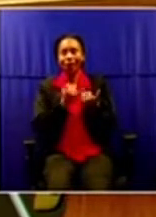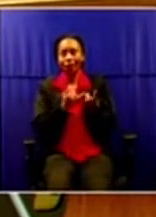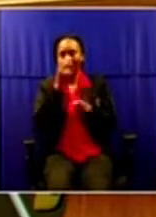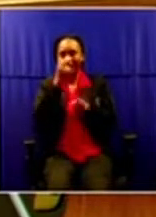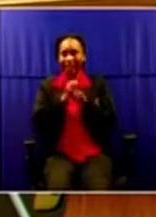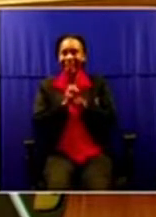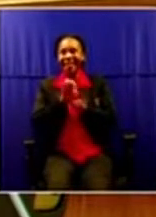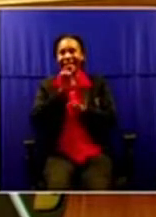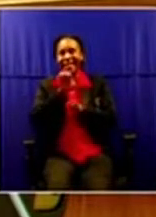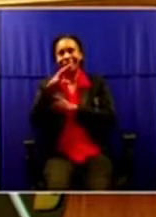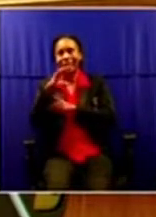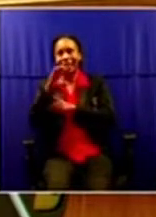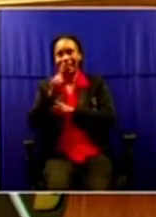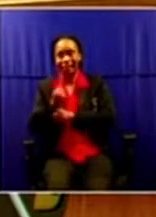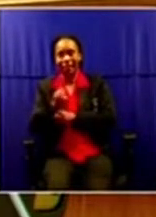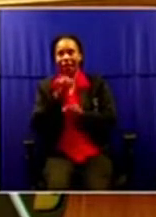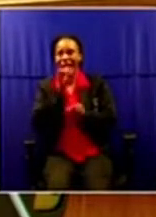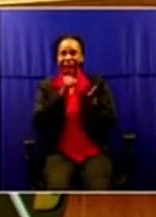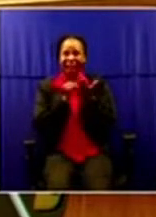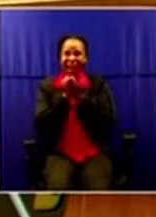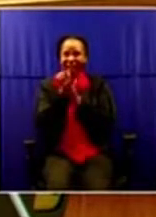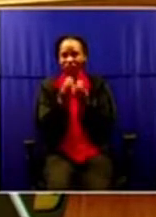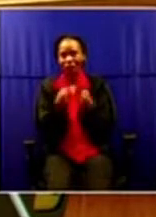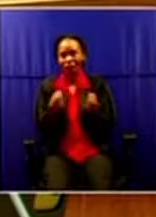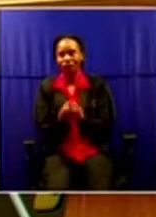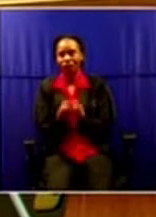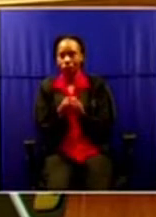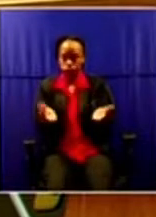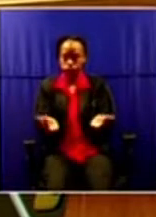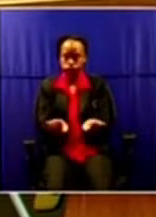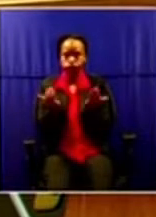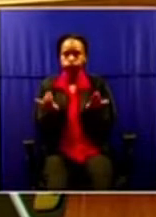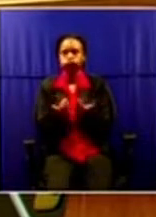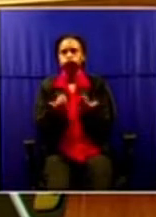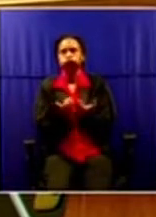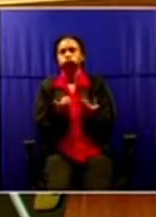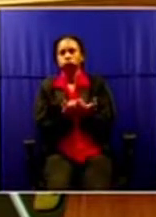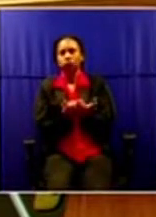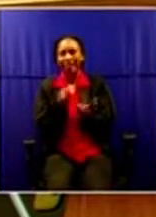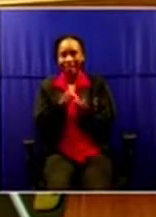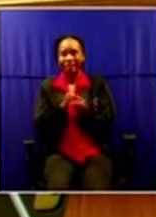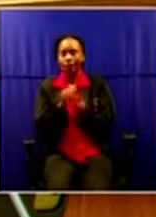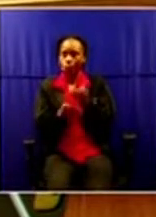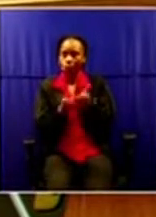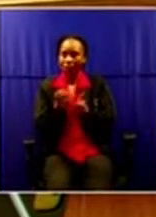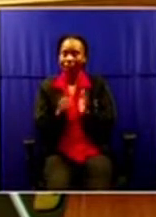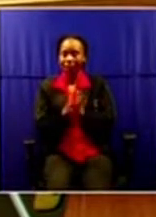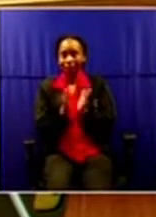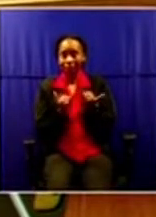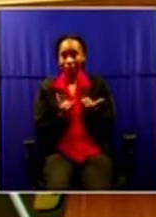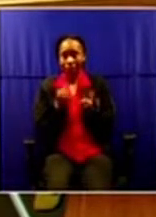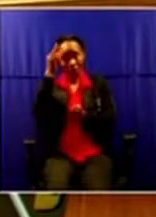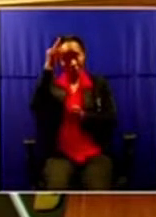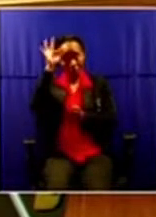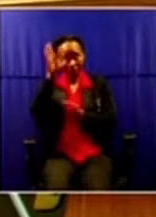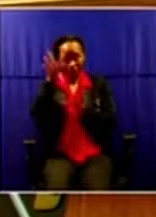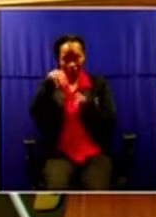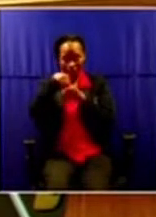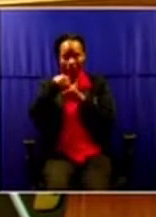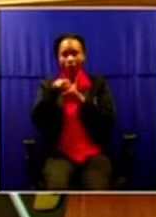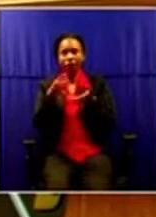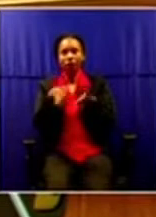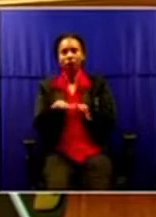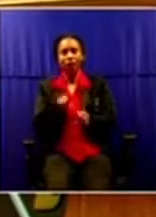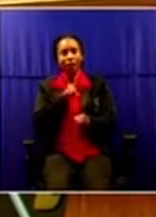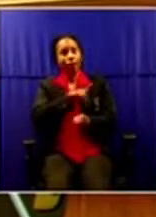the transformational process that government is involved in. That is why we